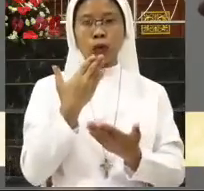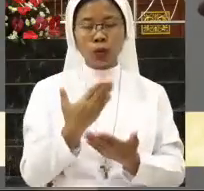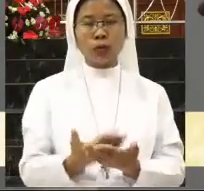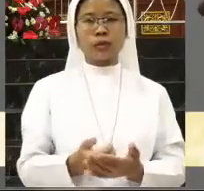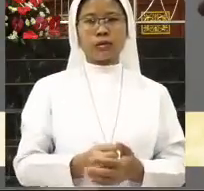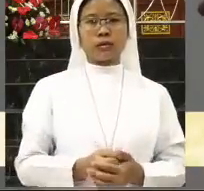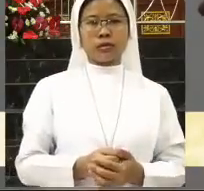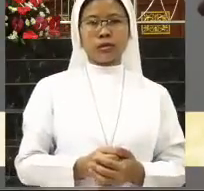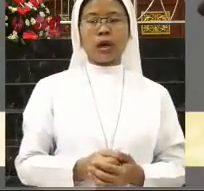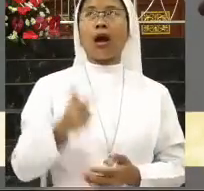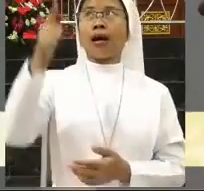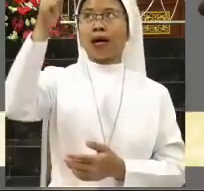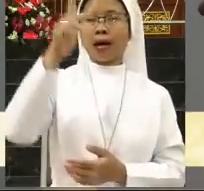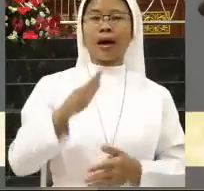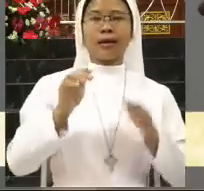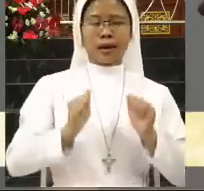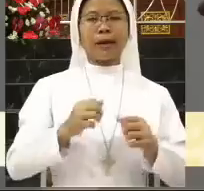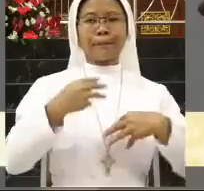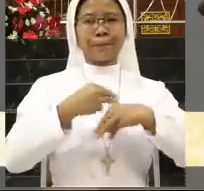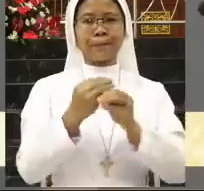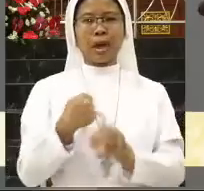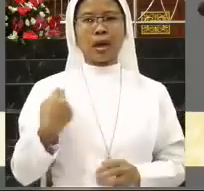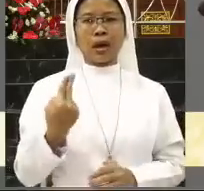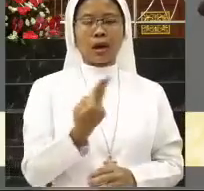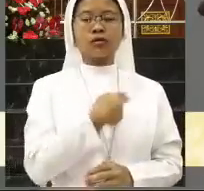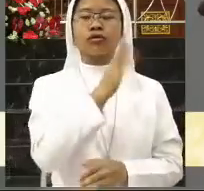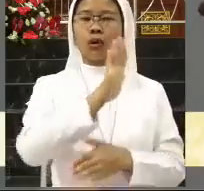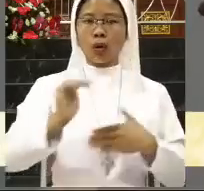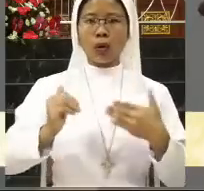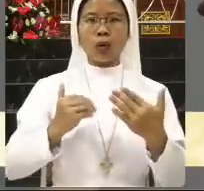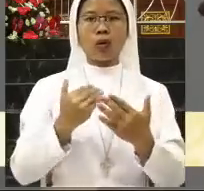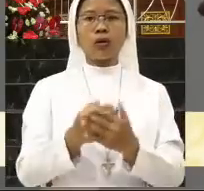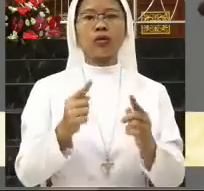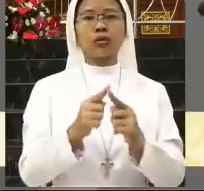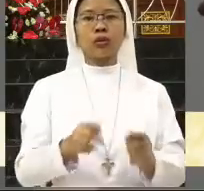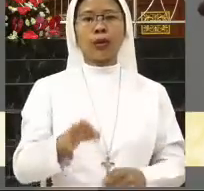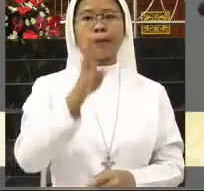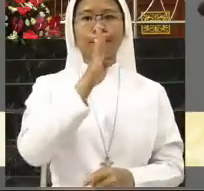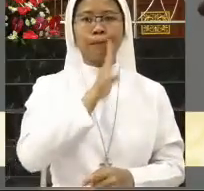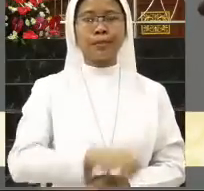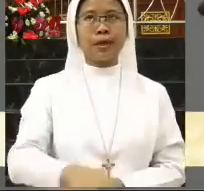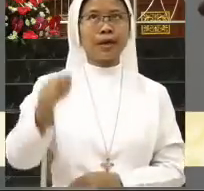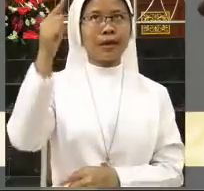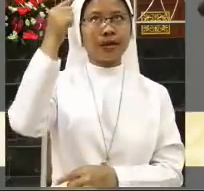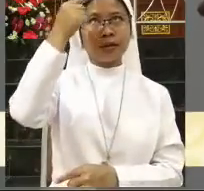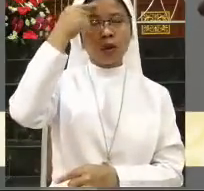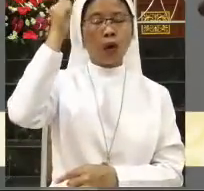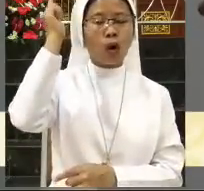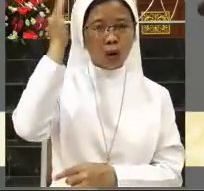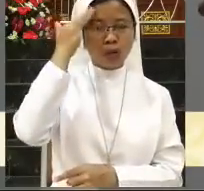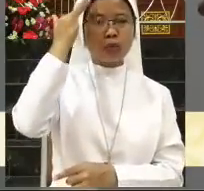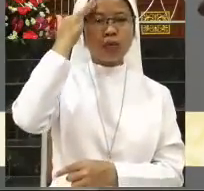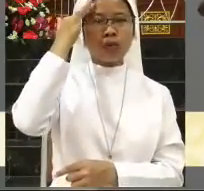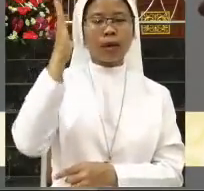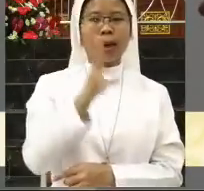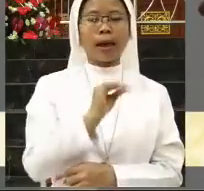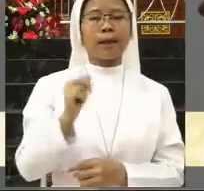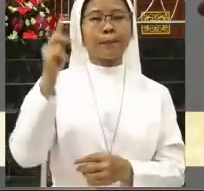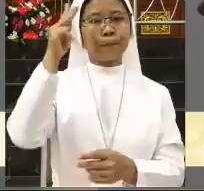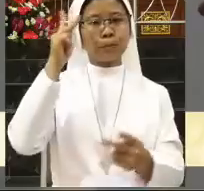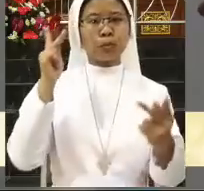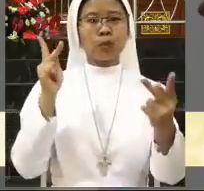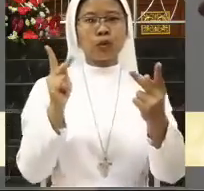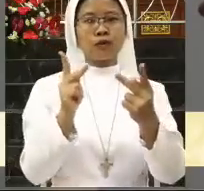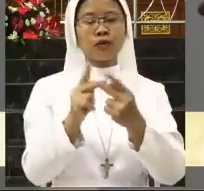God enables us, all of us, to be intelligent and free causes to perfect